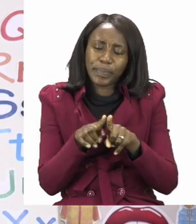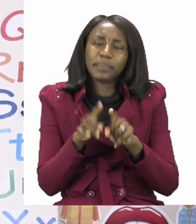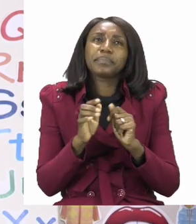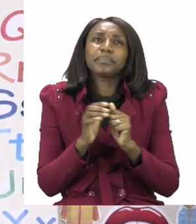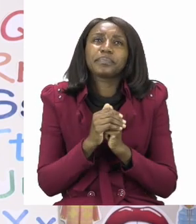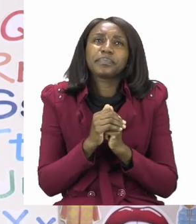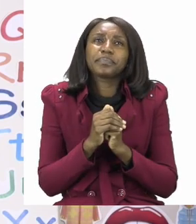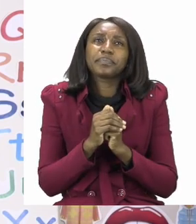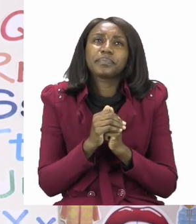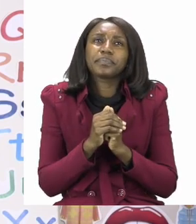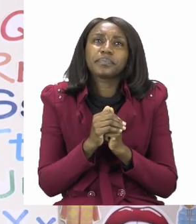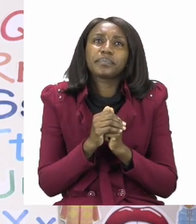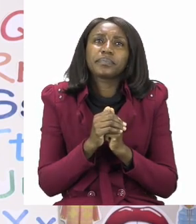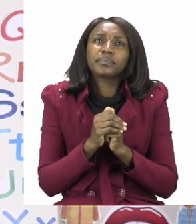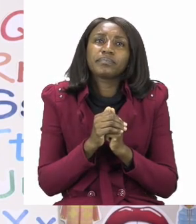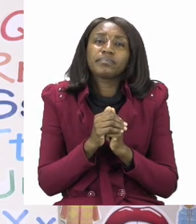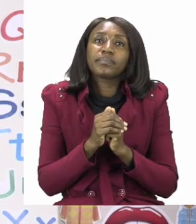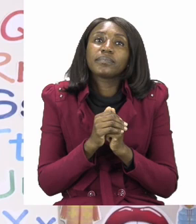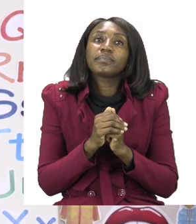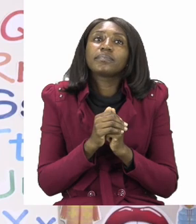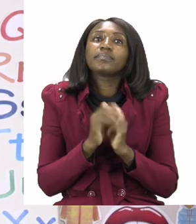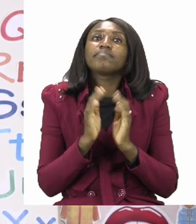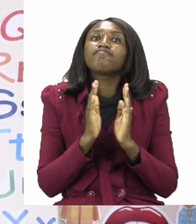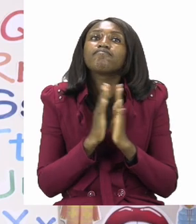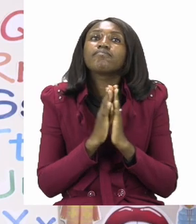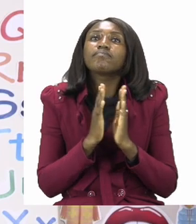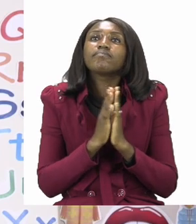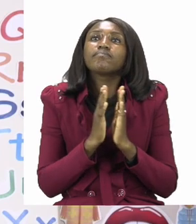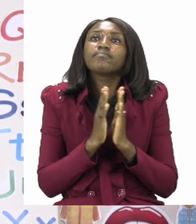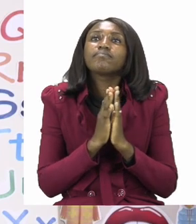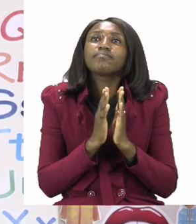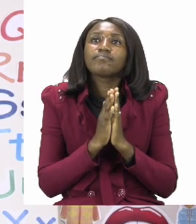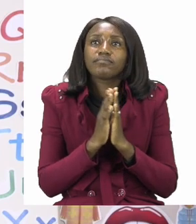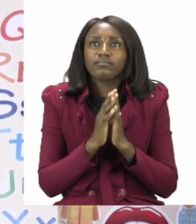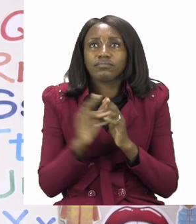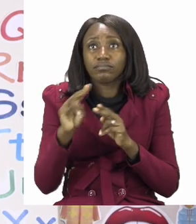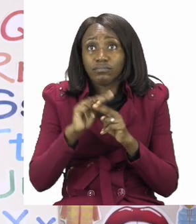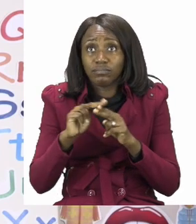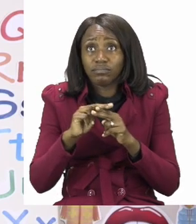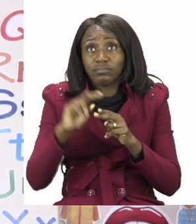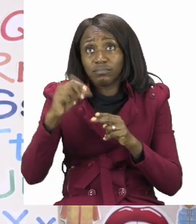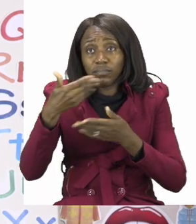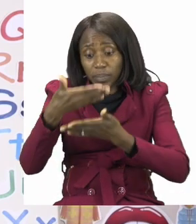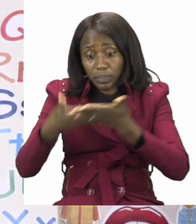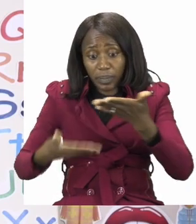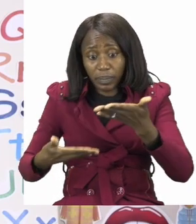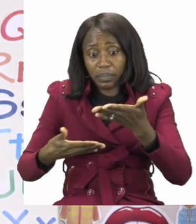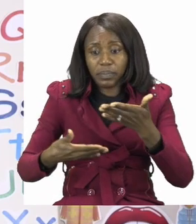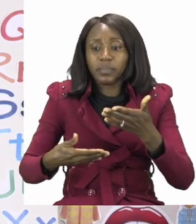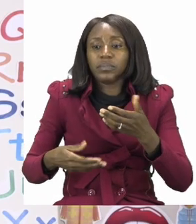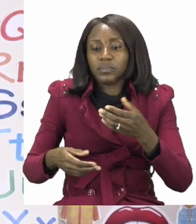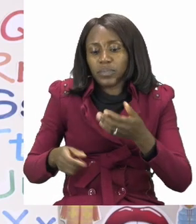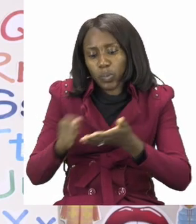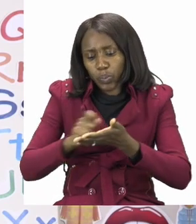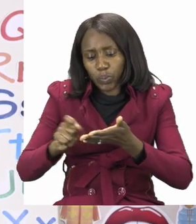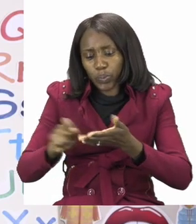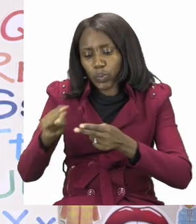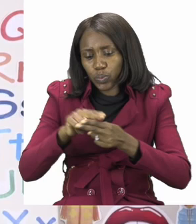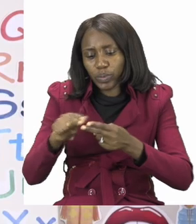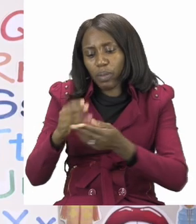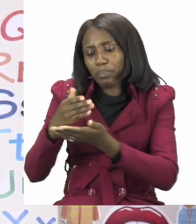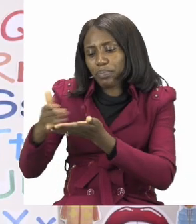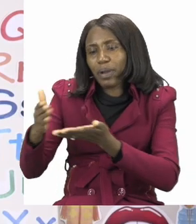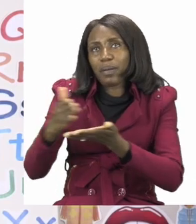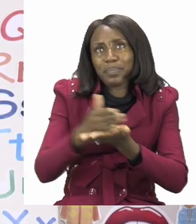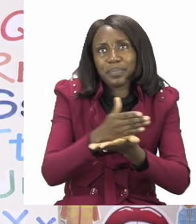So make sure that you, on a separate piece of paper, have somewhere where you can share your